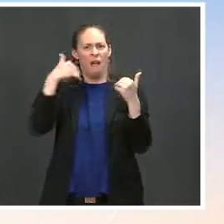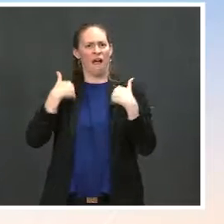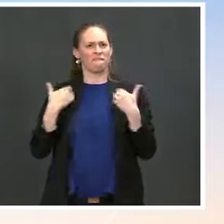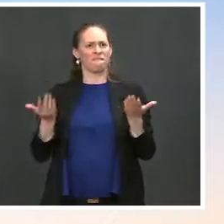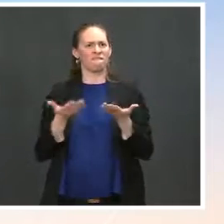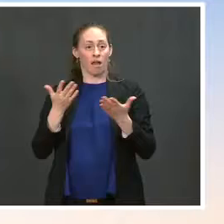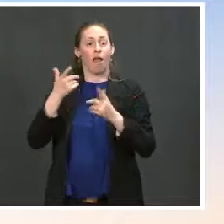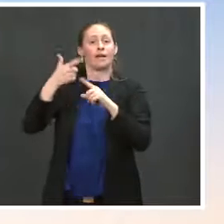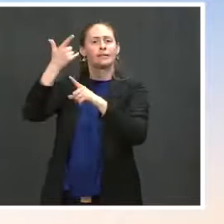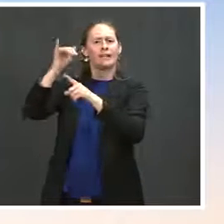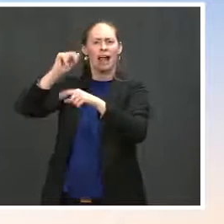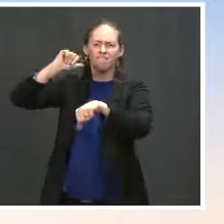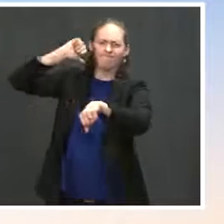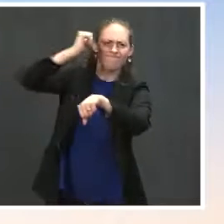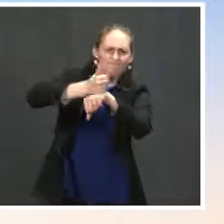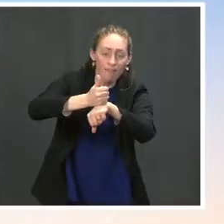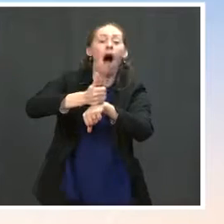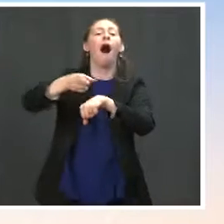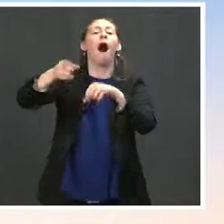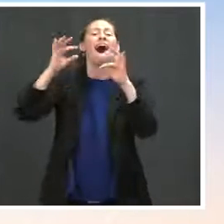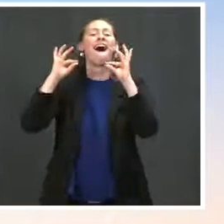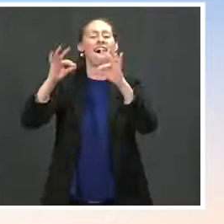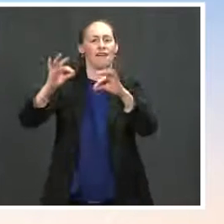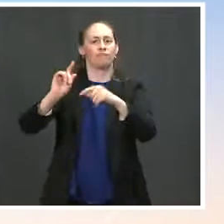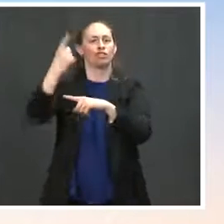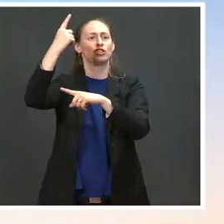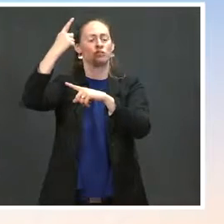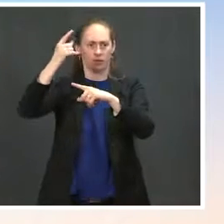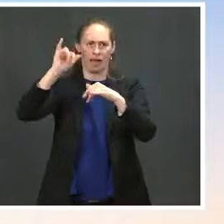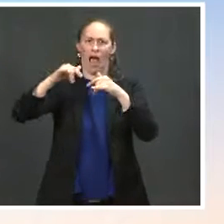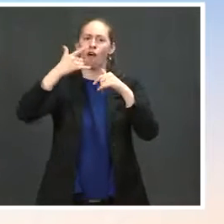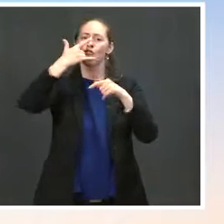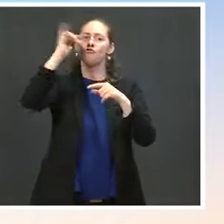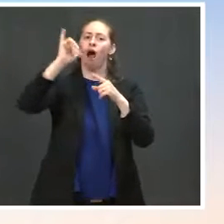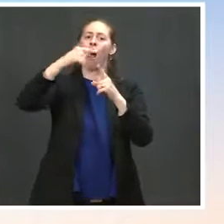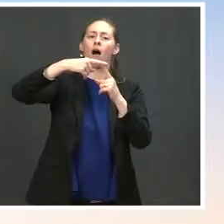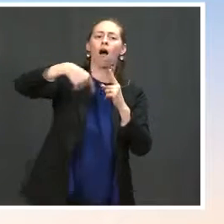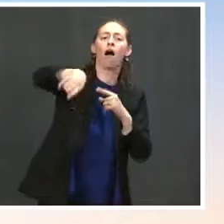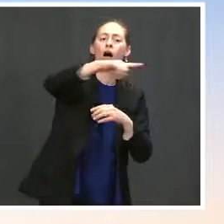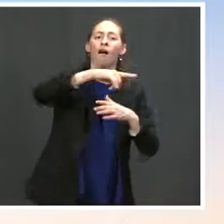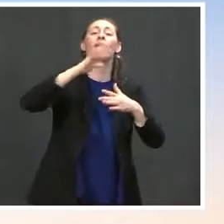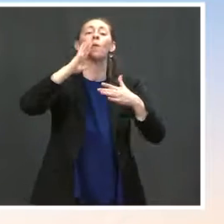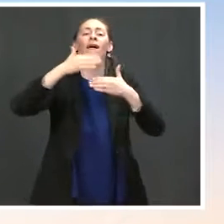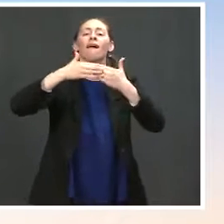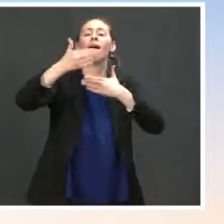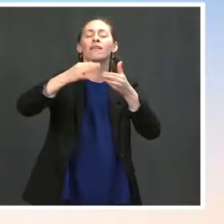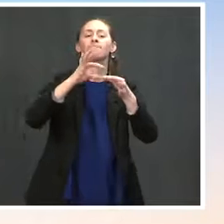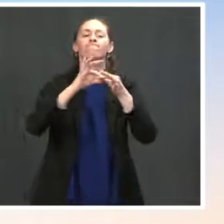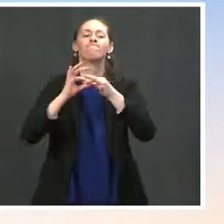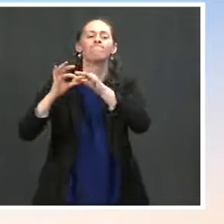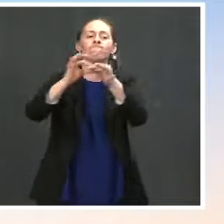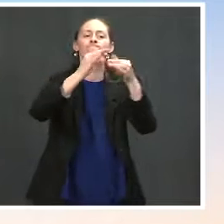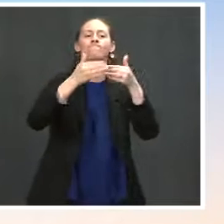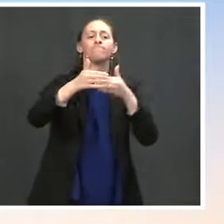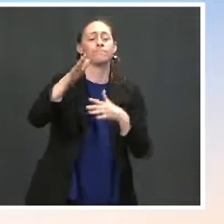worked. And that's what brought everybody together to get this ambitious but appropriate,